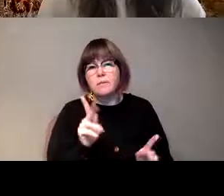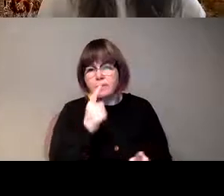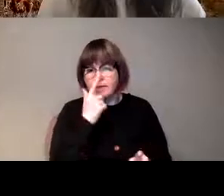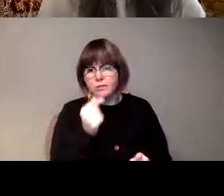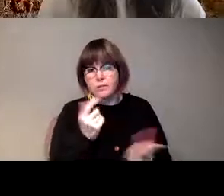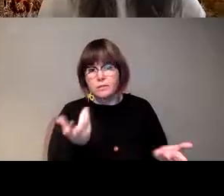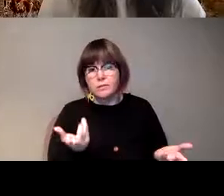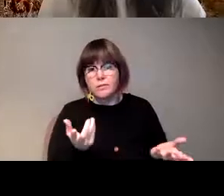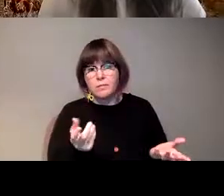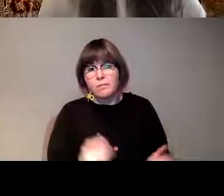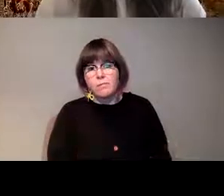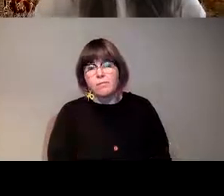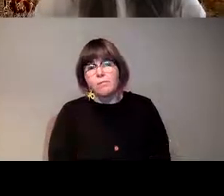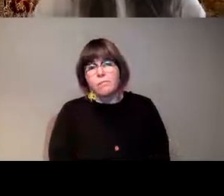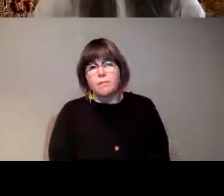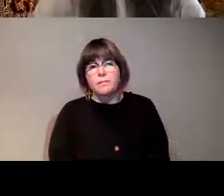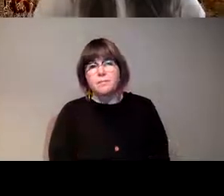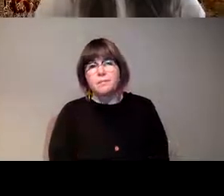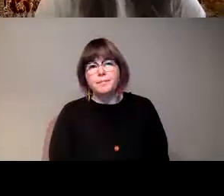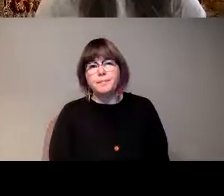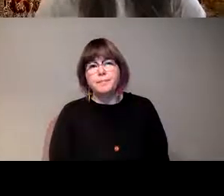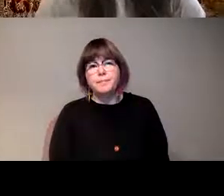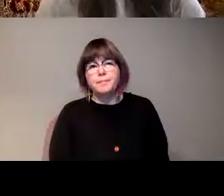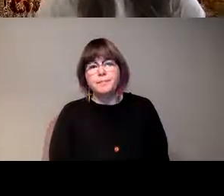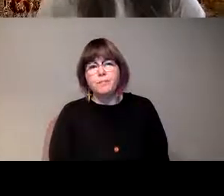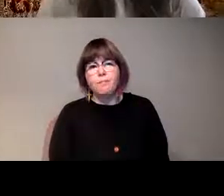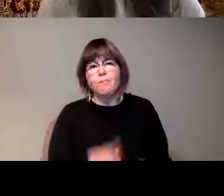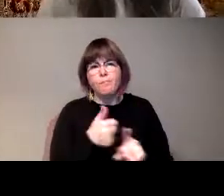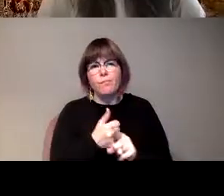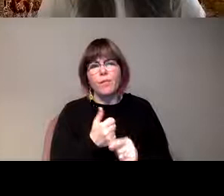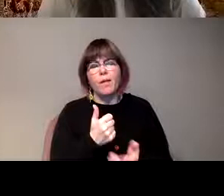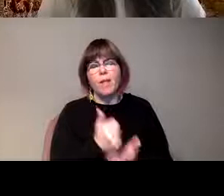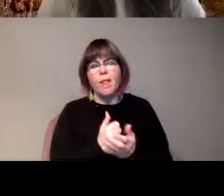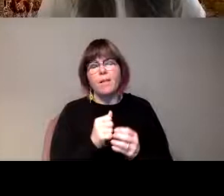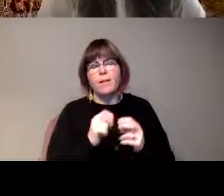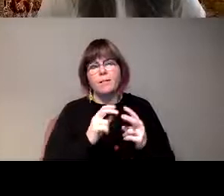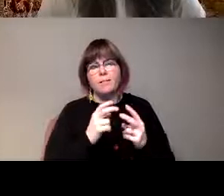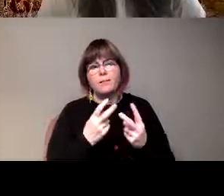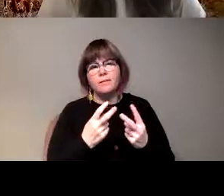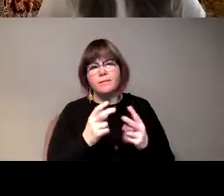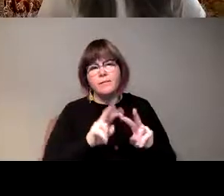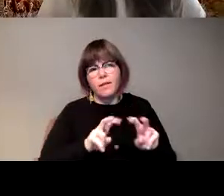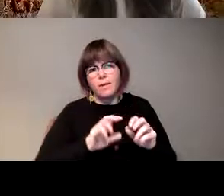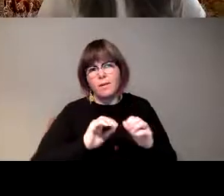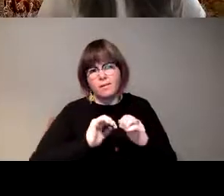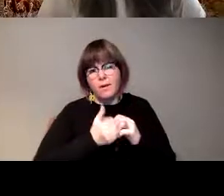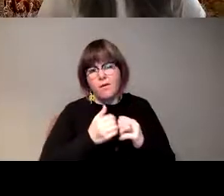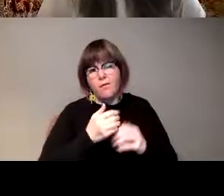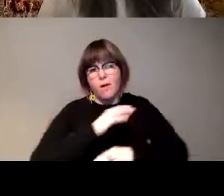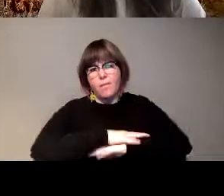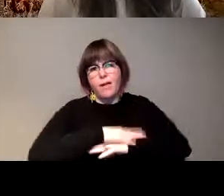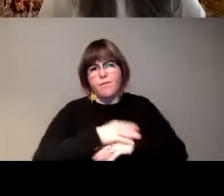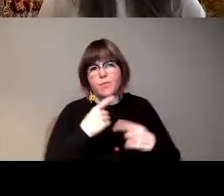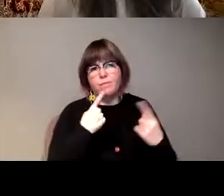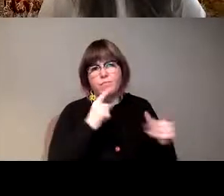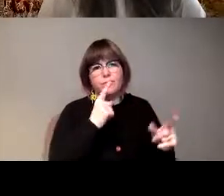interested, these participation surveys help us evaluate how the platform is working for different groups